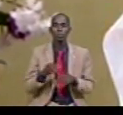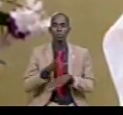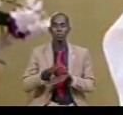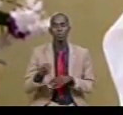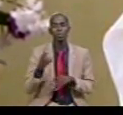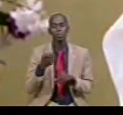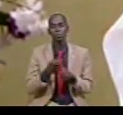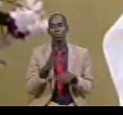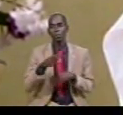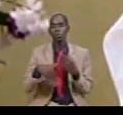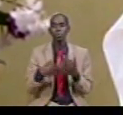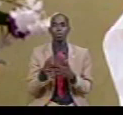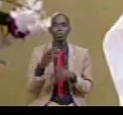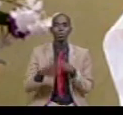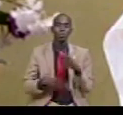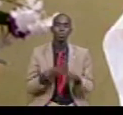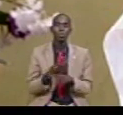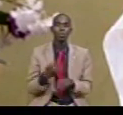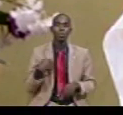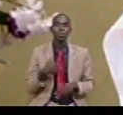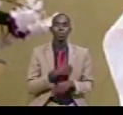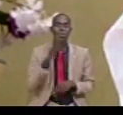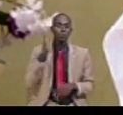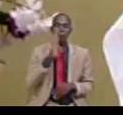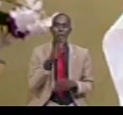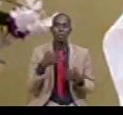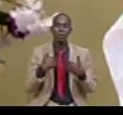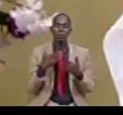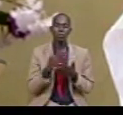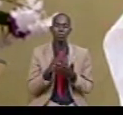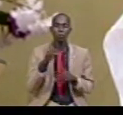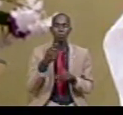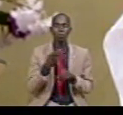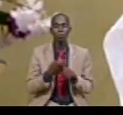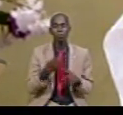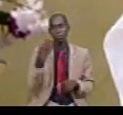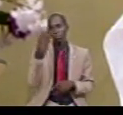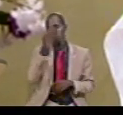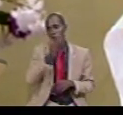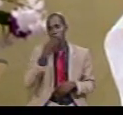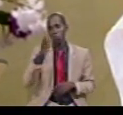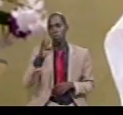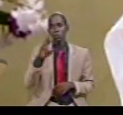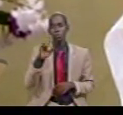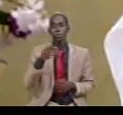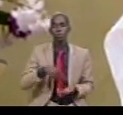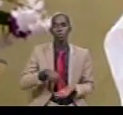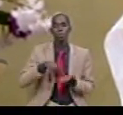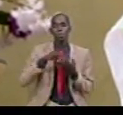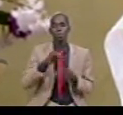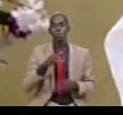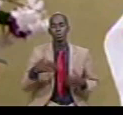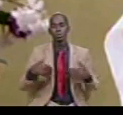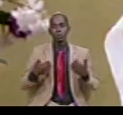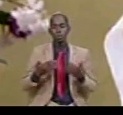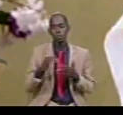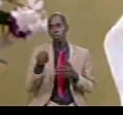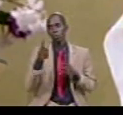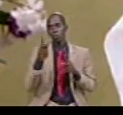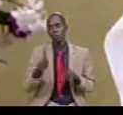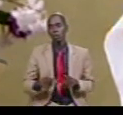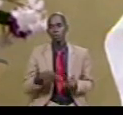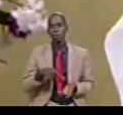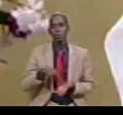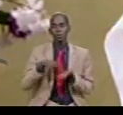the world. We'll be having someone from Europe representing the youth, another person from Europe